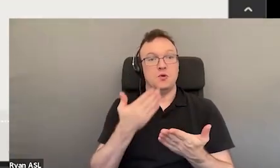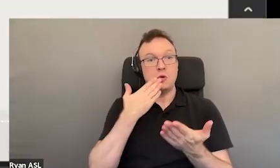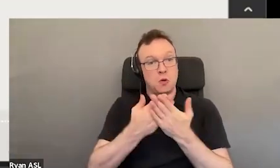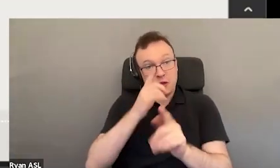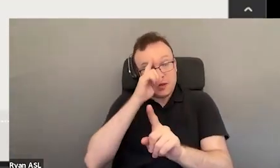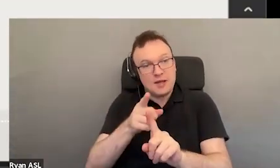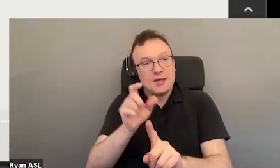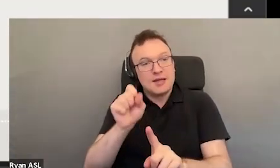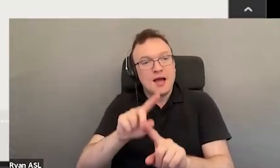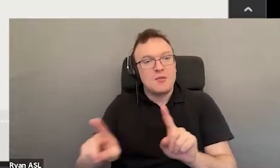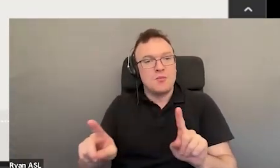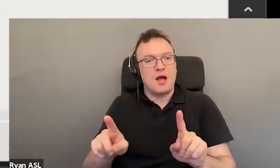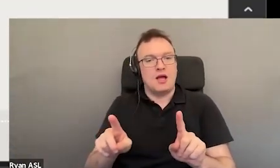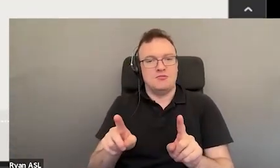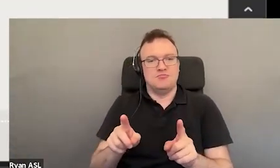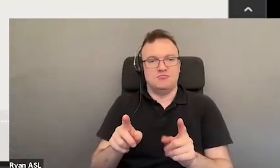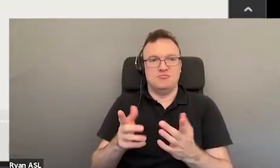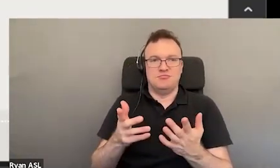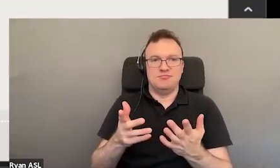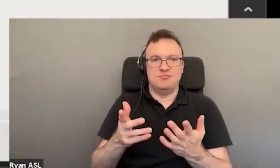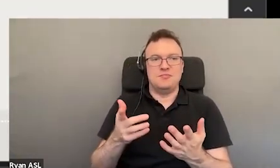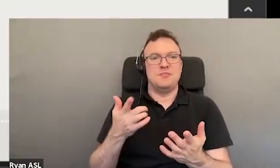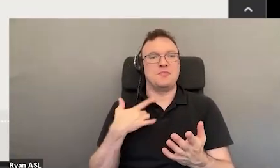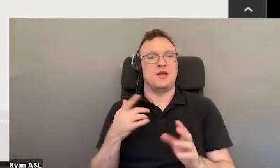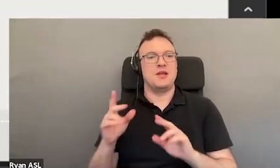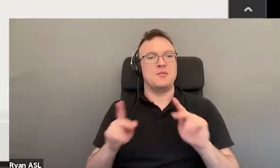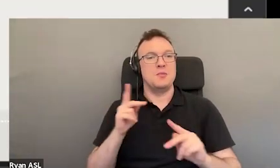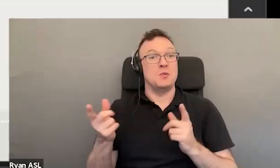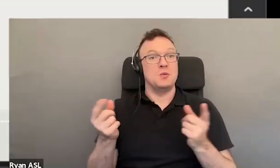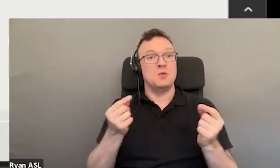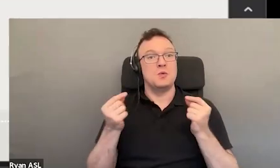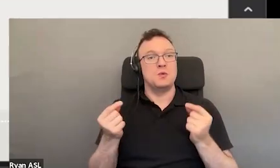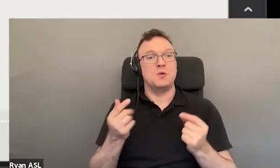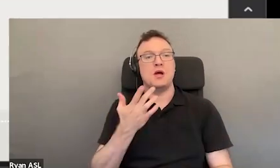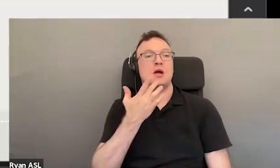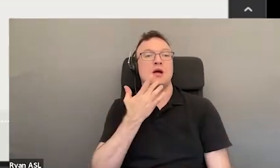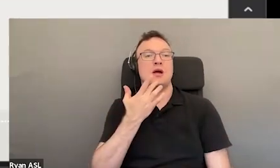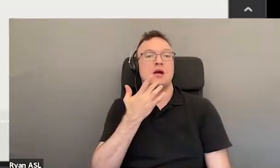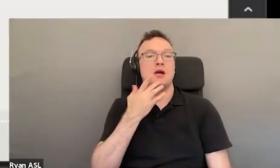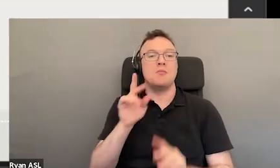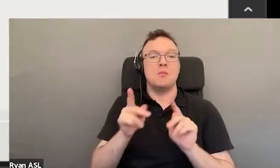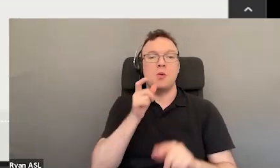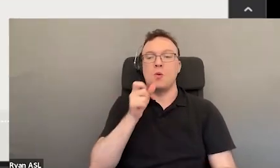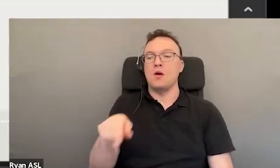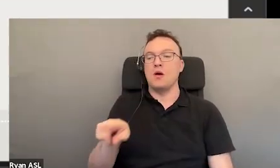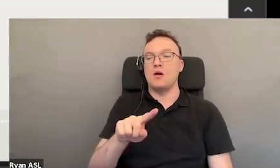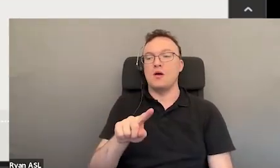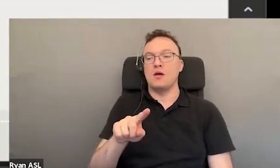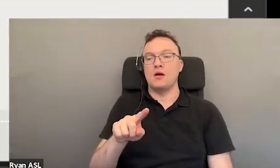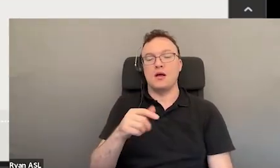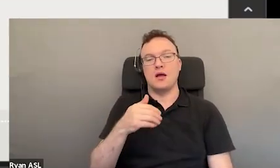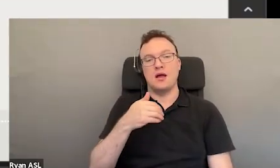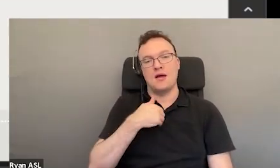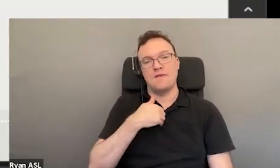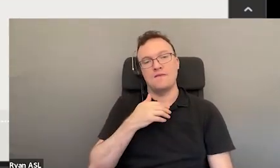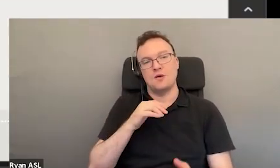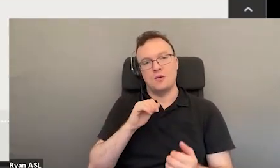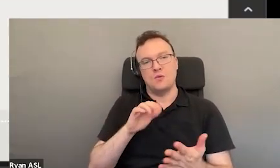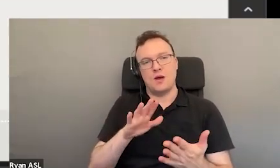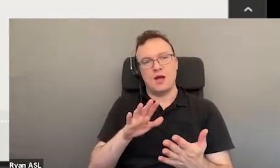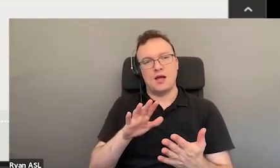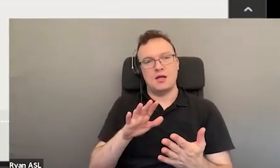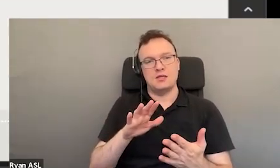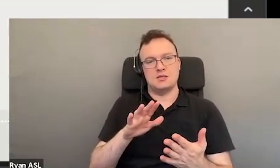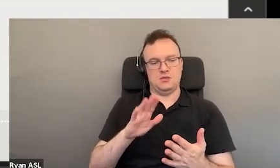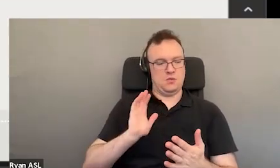intent. There is a natural tendency for people to favor candidates who have ways that are similar to